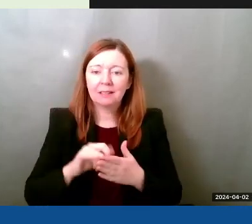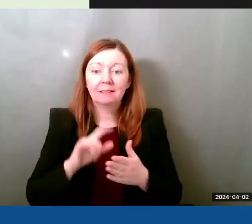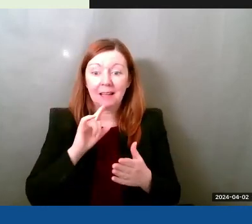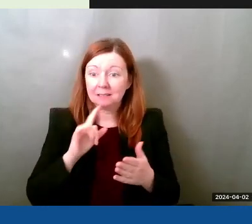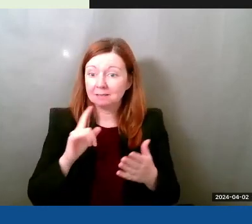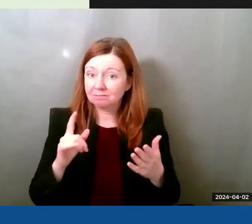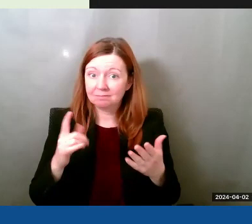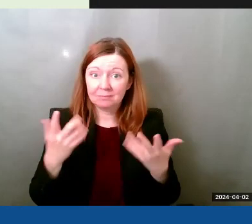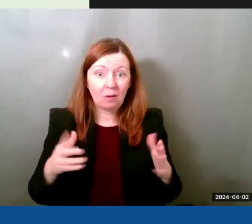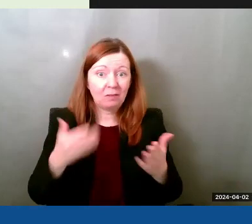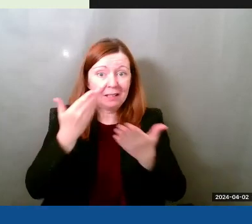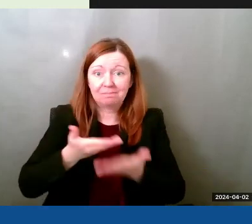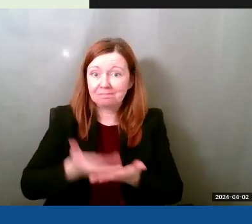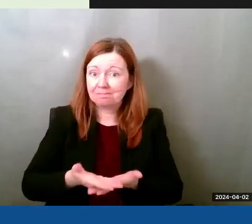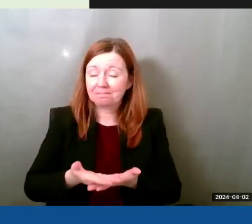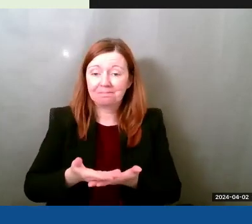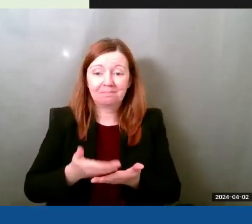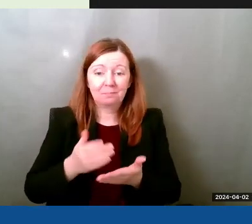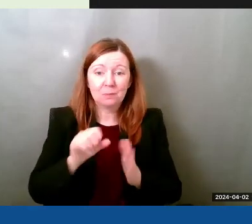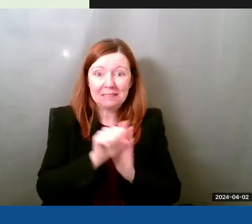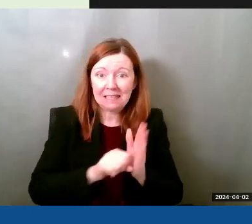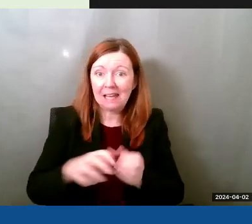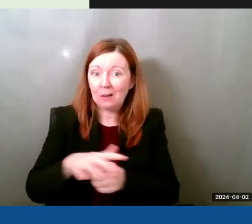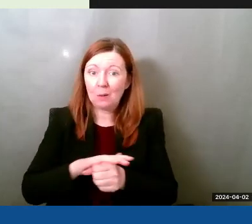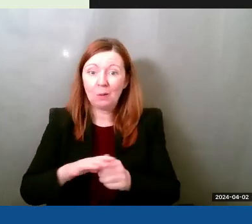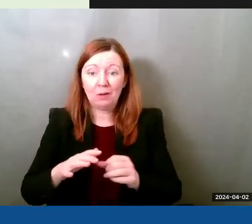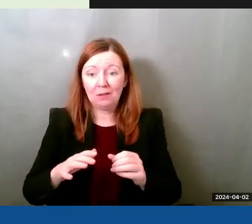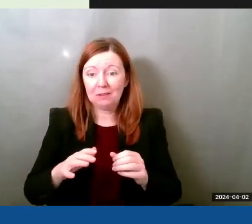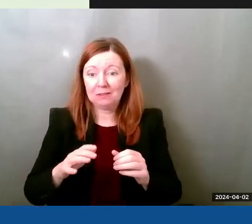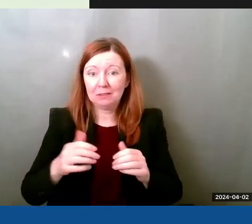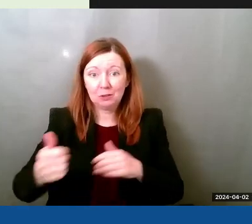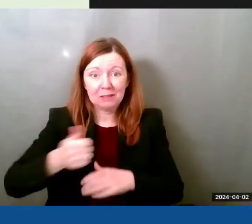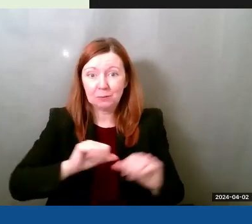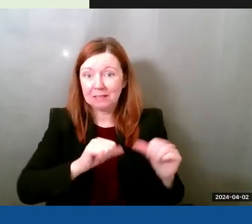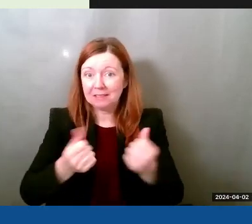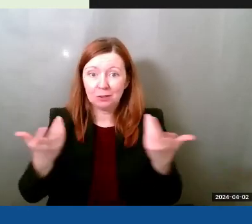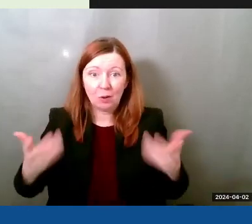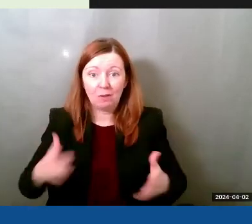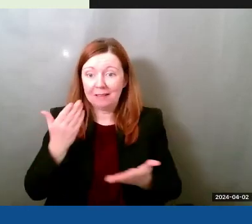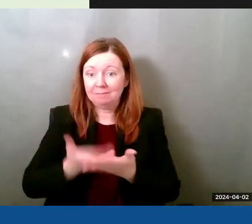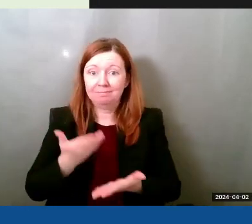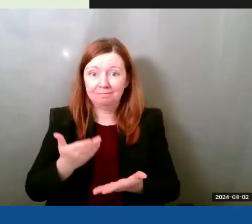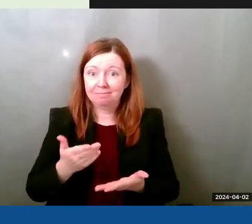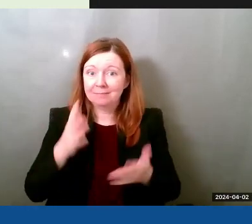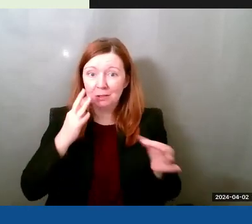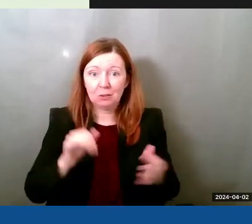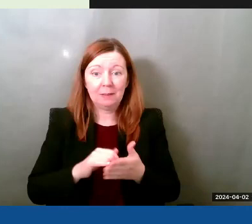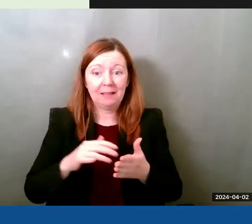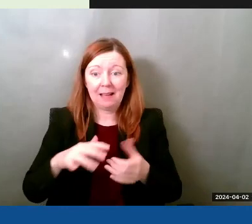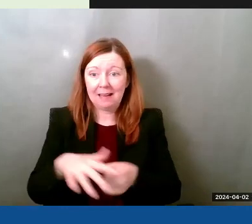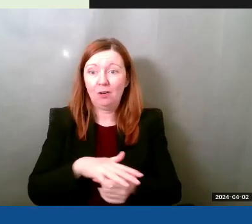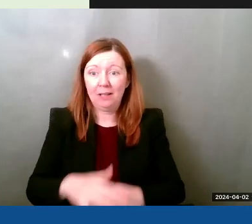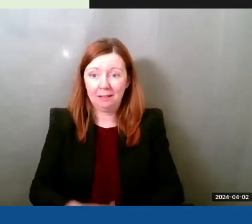vetted very closely with state and local transportation agencies in determining that study area.